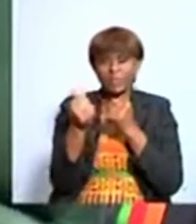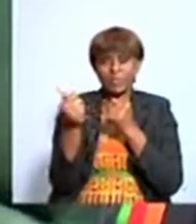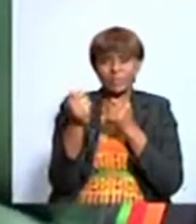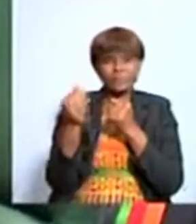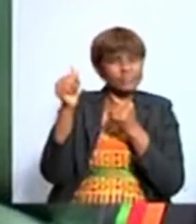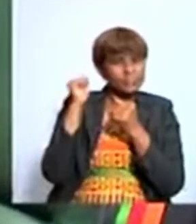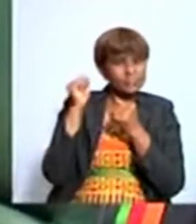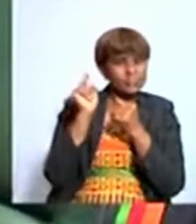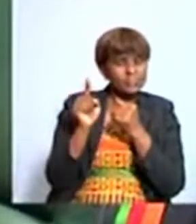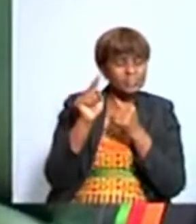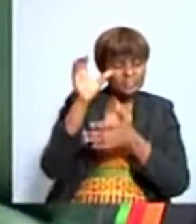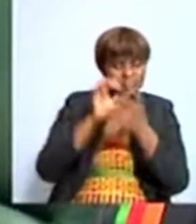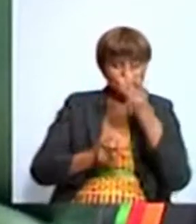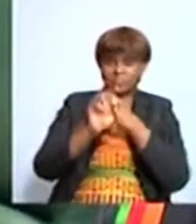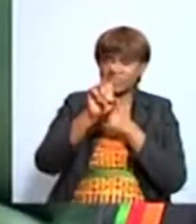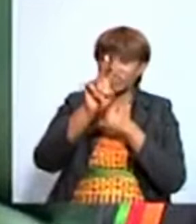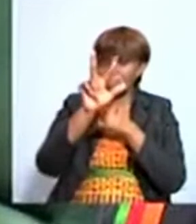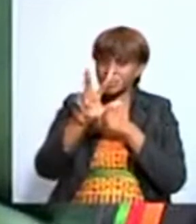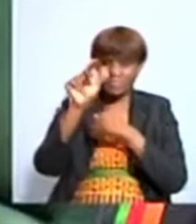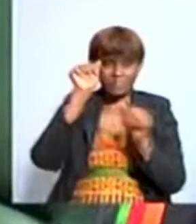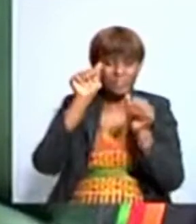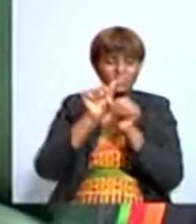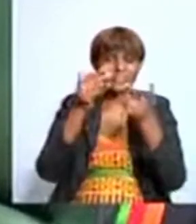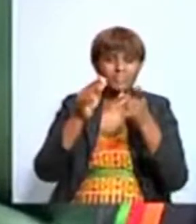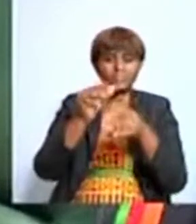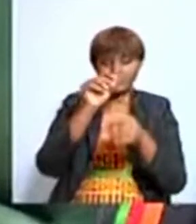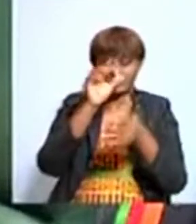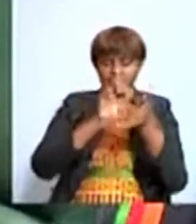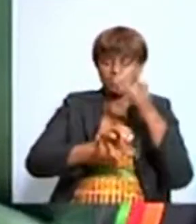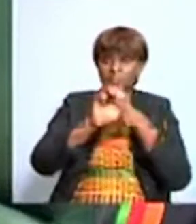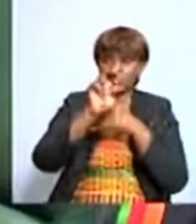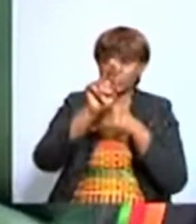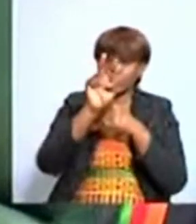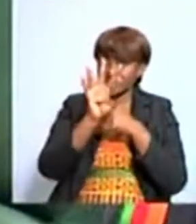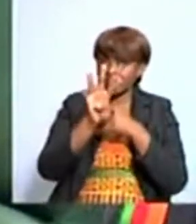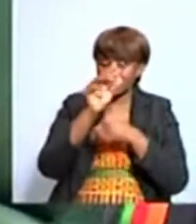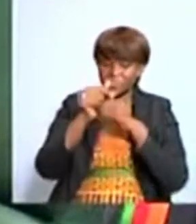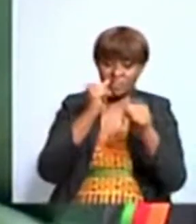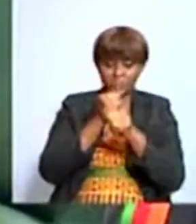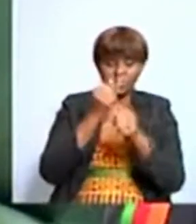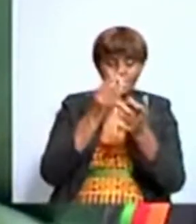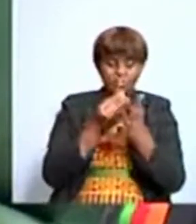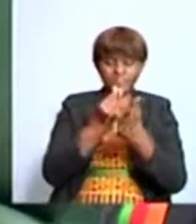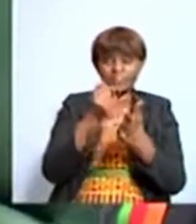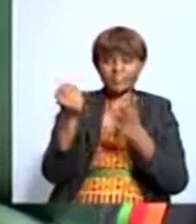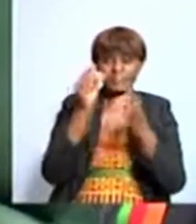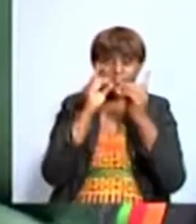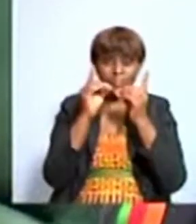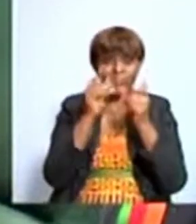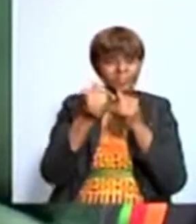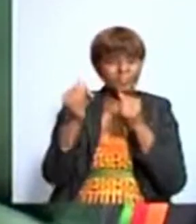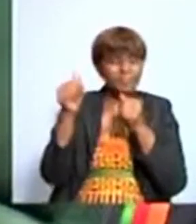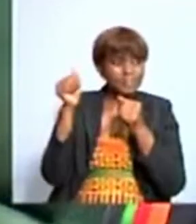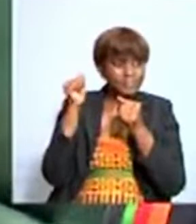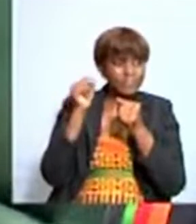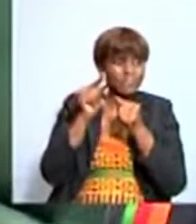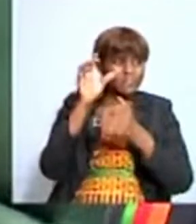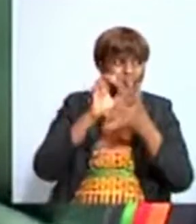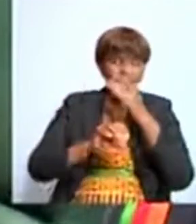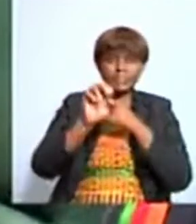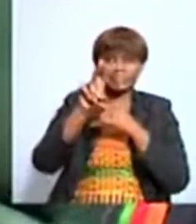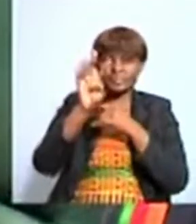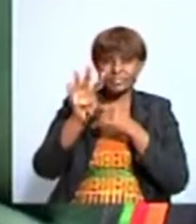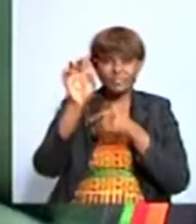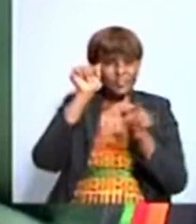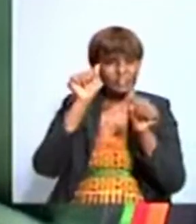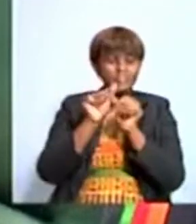Any objection? Clause 23 is agreed to. Clause 24, financial year. Any debate? Any objection? Clause 24 is